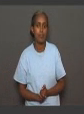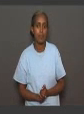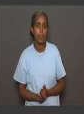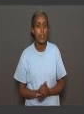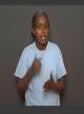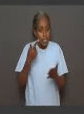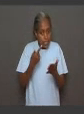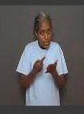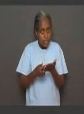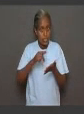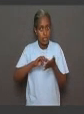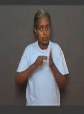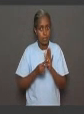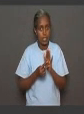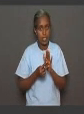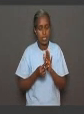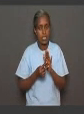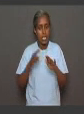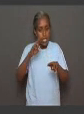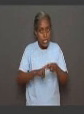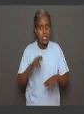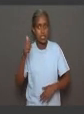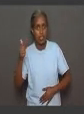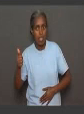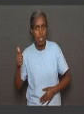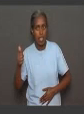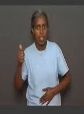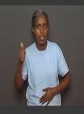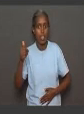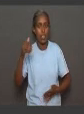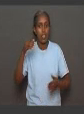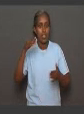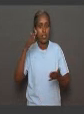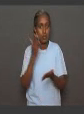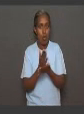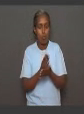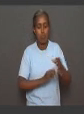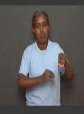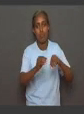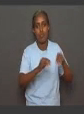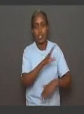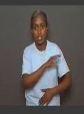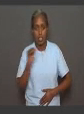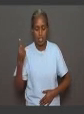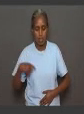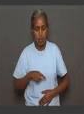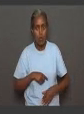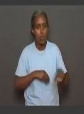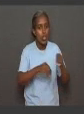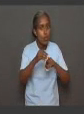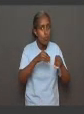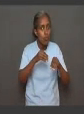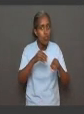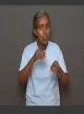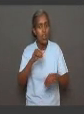This means seat A stops moving, and we move the other